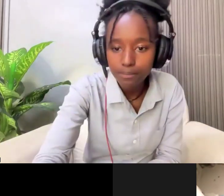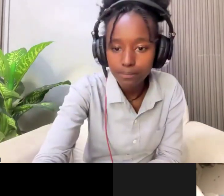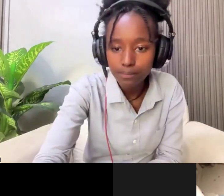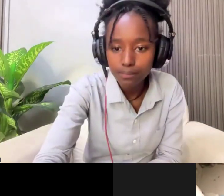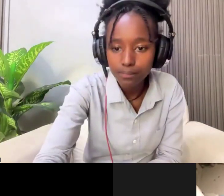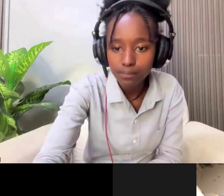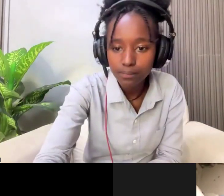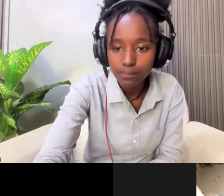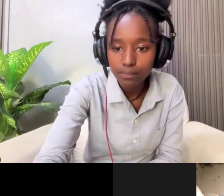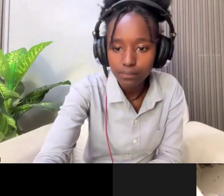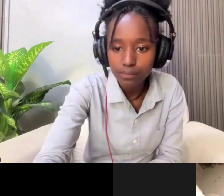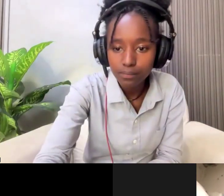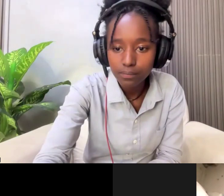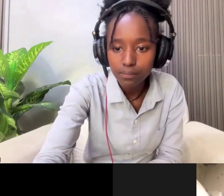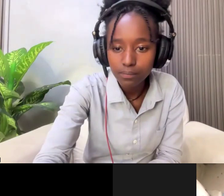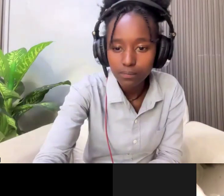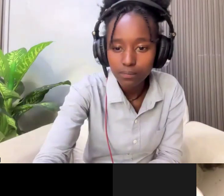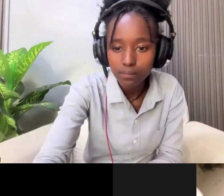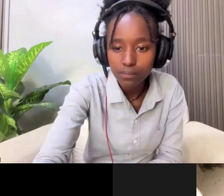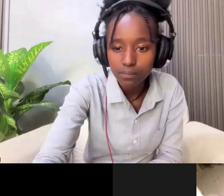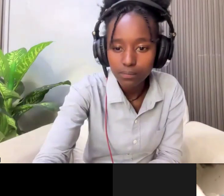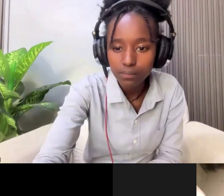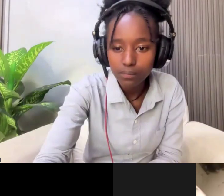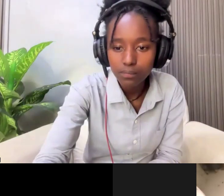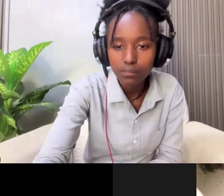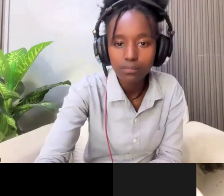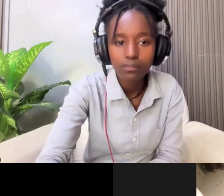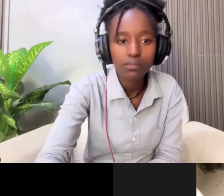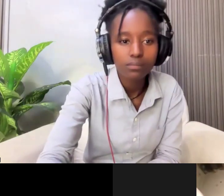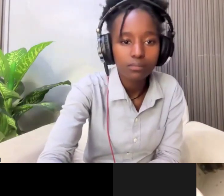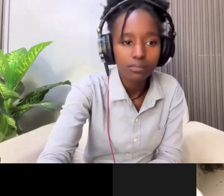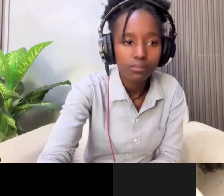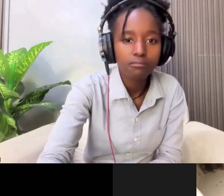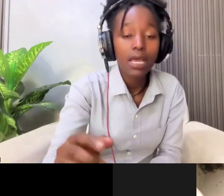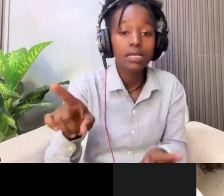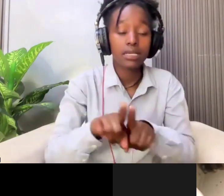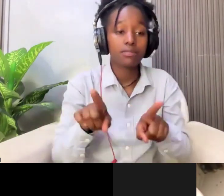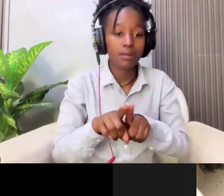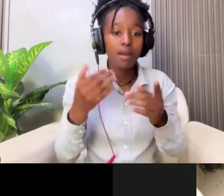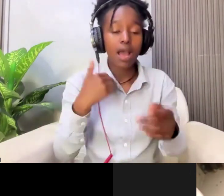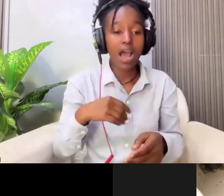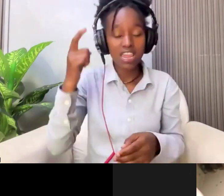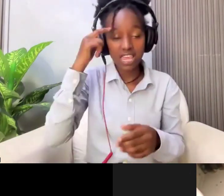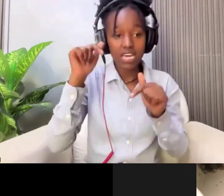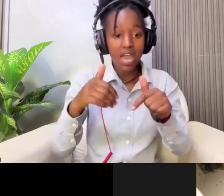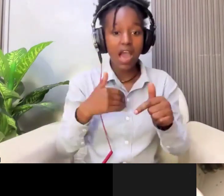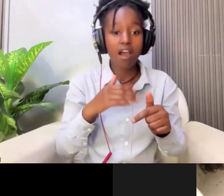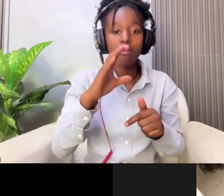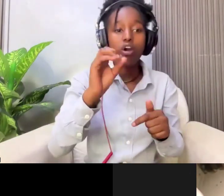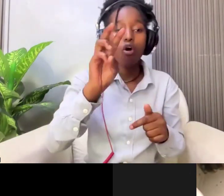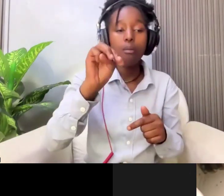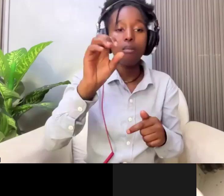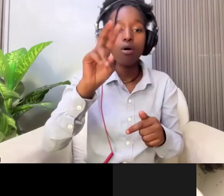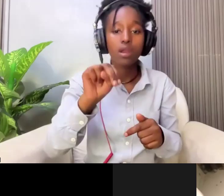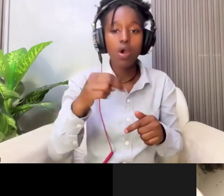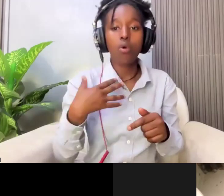African Union is for all African countries. And it seems to me that we, as the Commonwealth, which is only 17 countries in Africa, will be happy